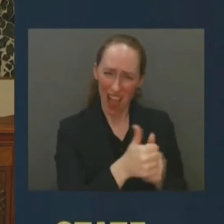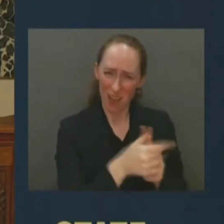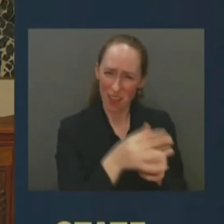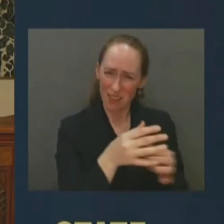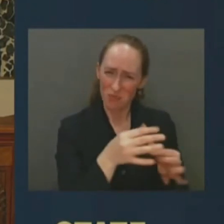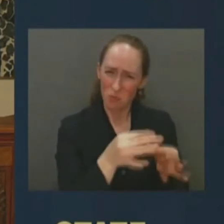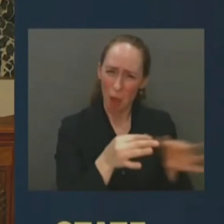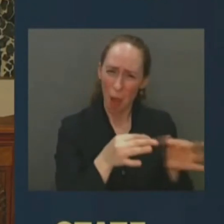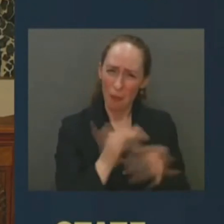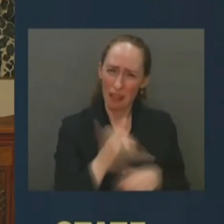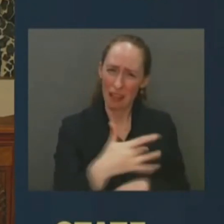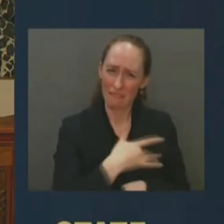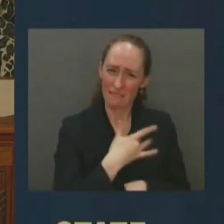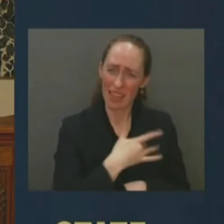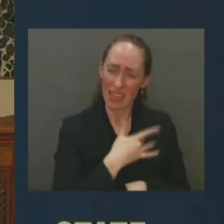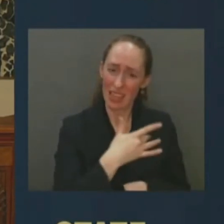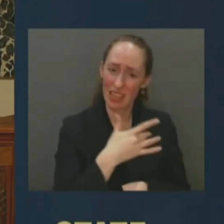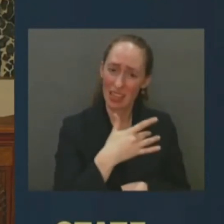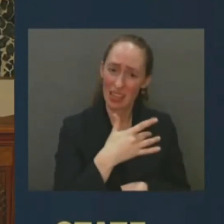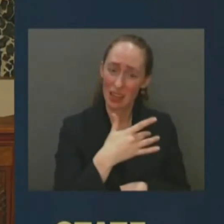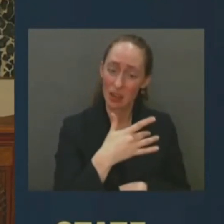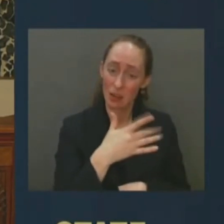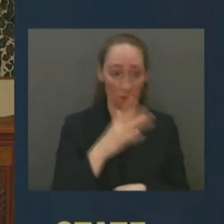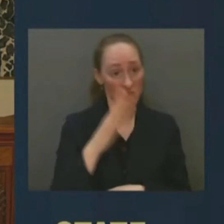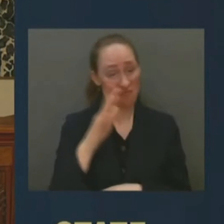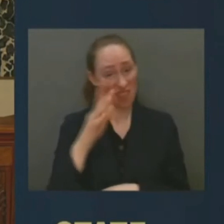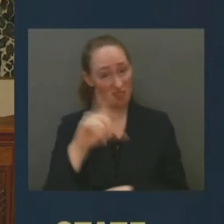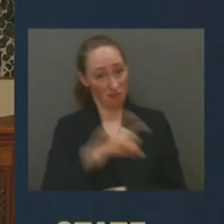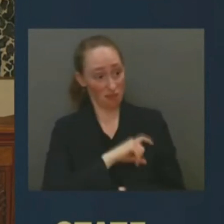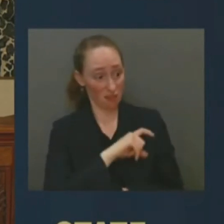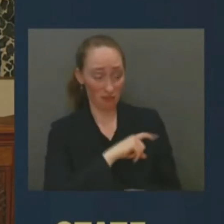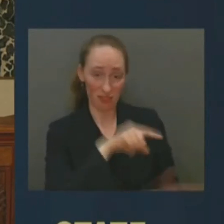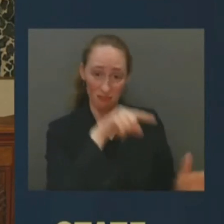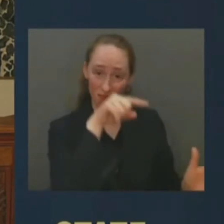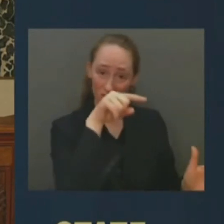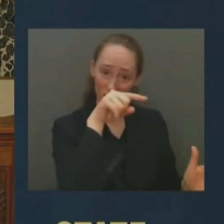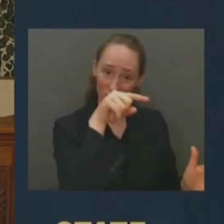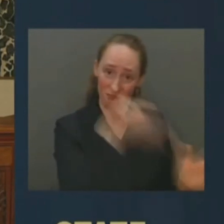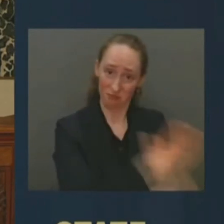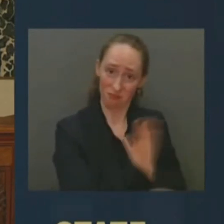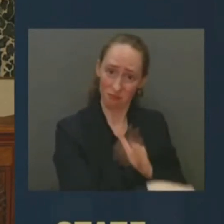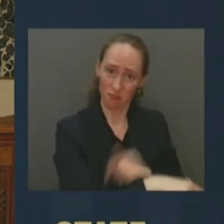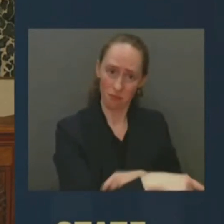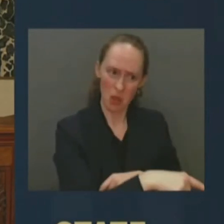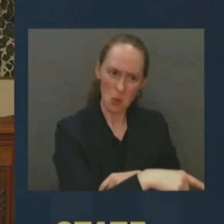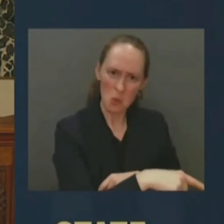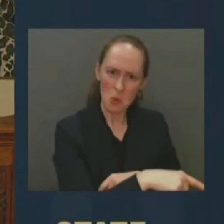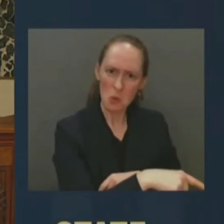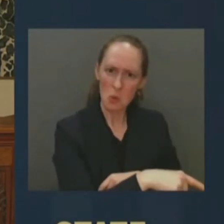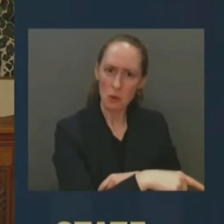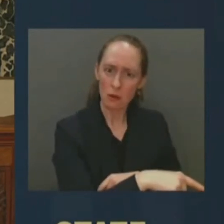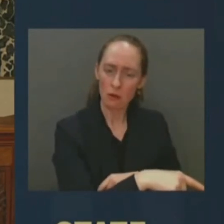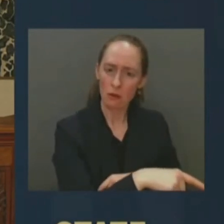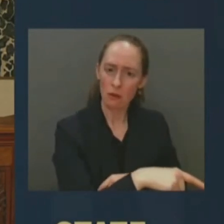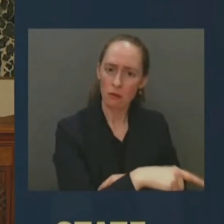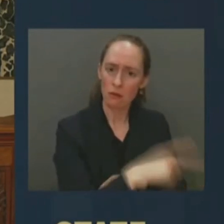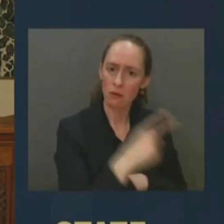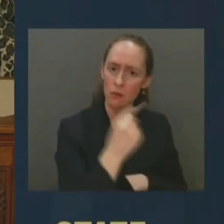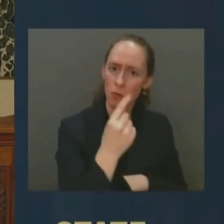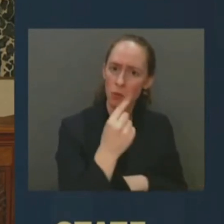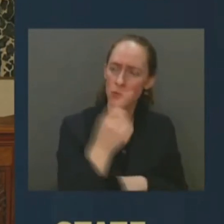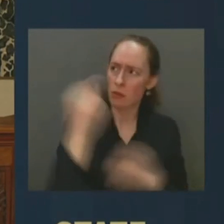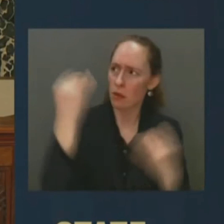Imagine having to worry whether your son or daughter came home from walking down the street, or playing in the park, or just driving a